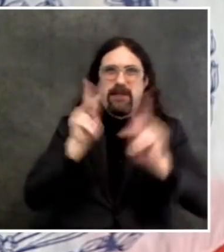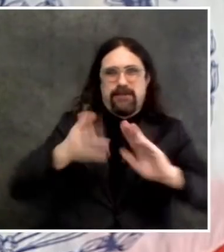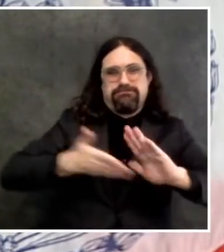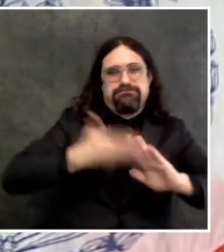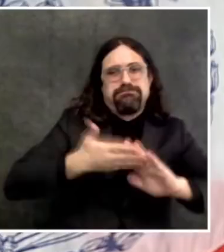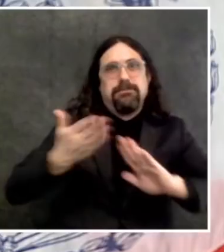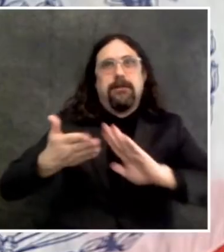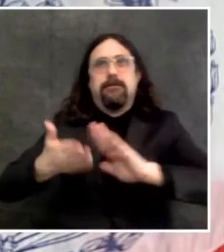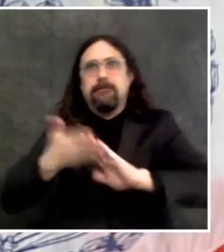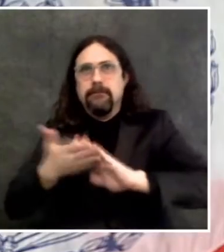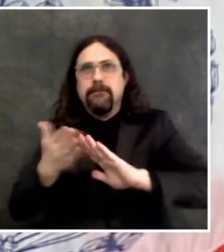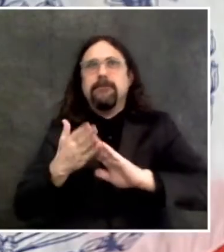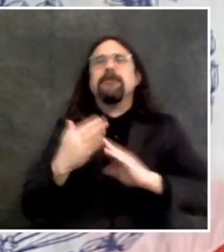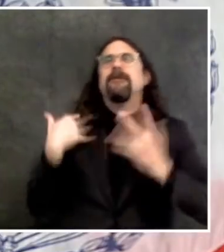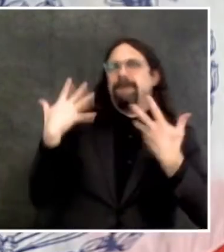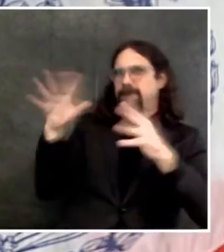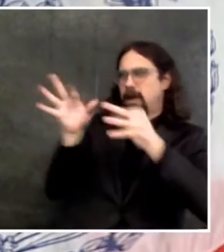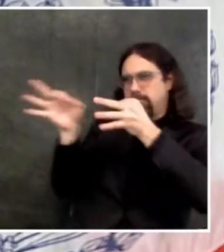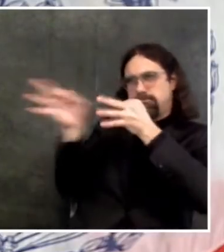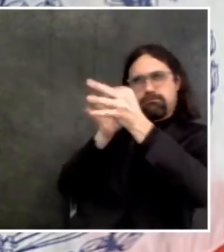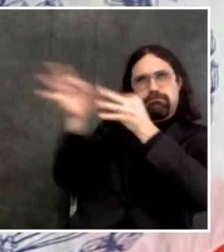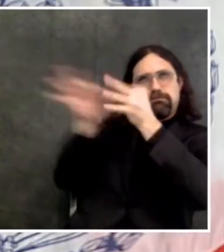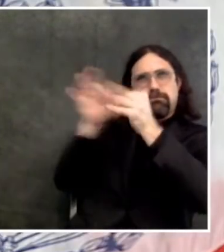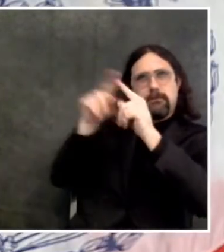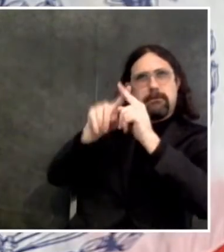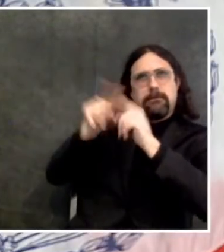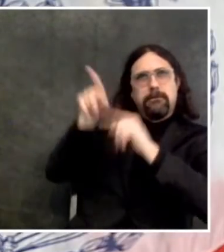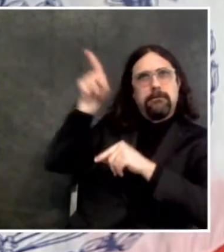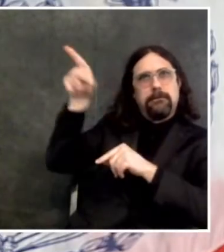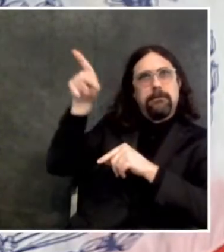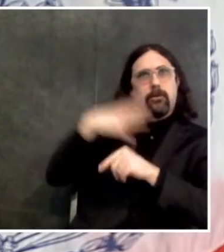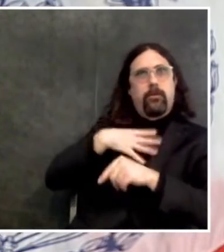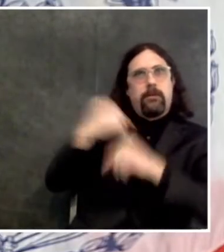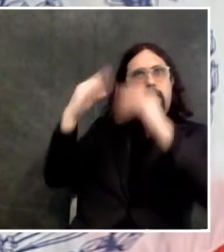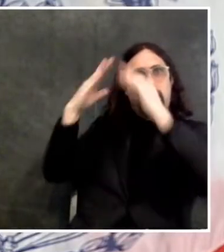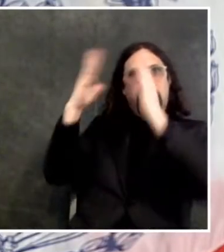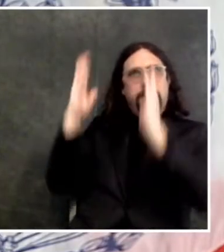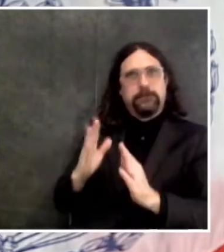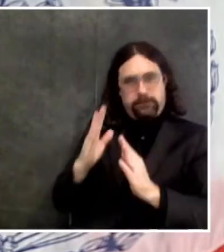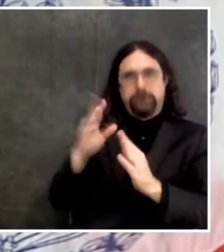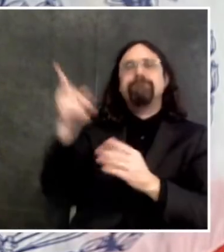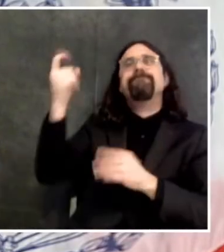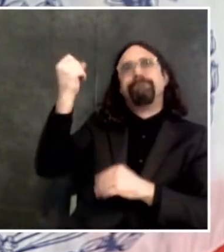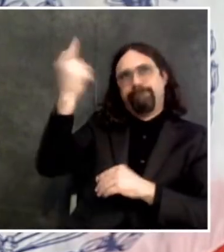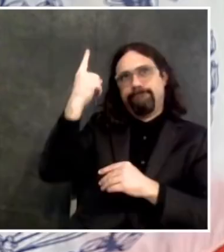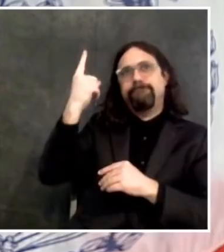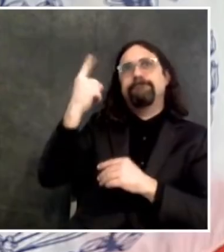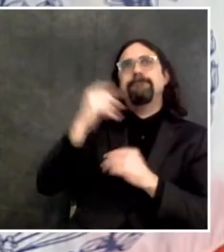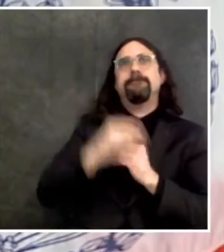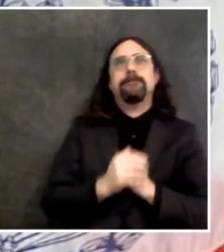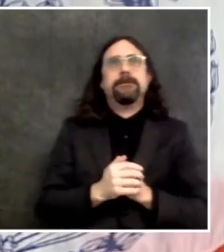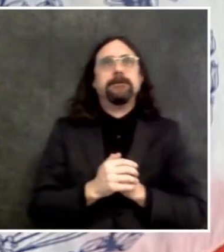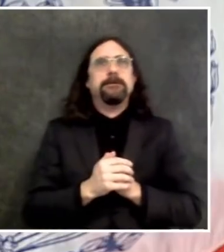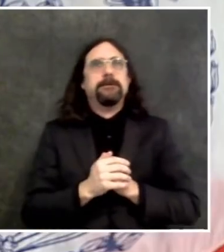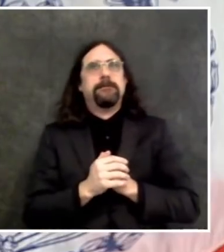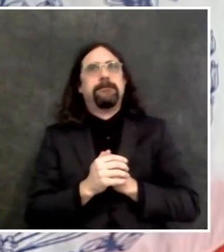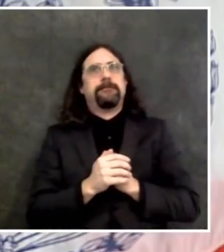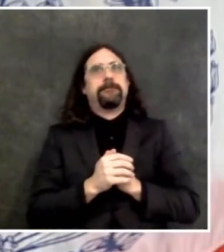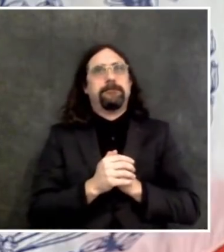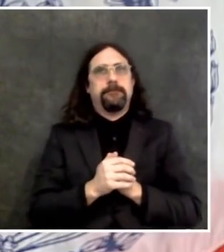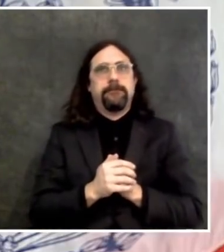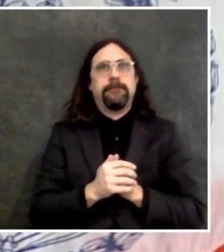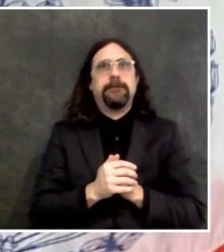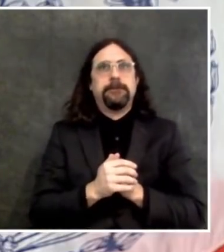this crisis to get through it, and then we will turn around and give everything we have and send our heroes to other parts of the country to